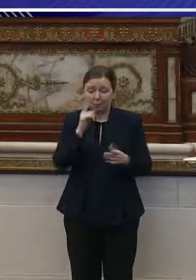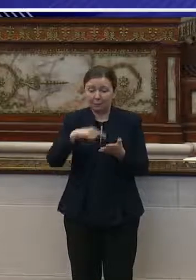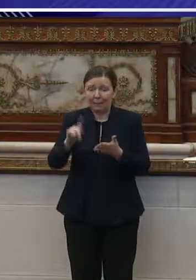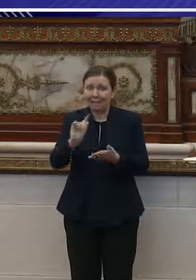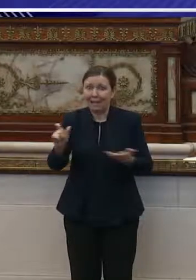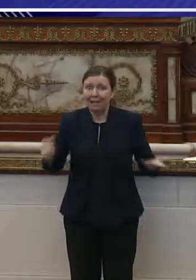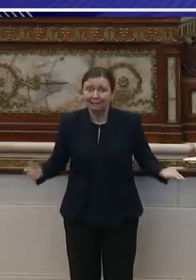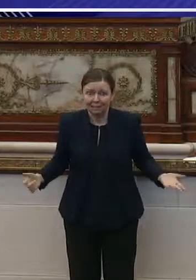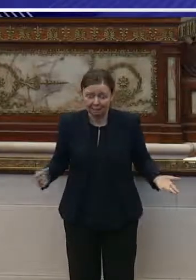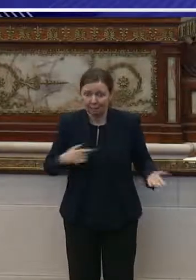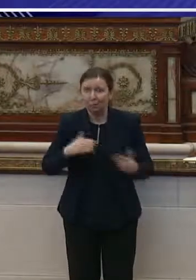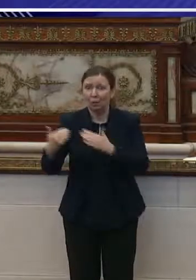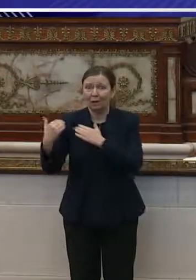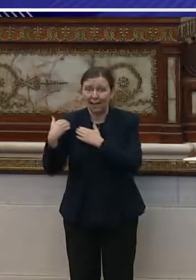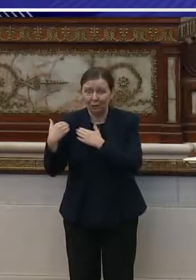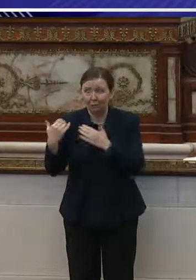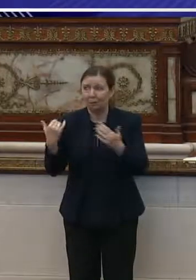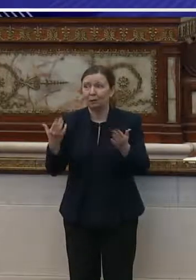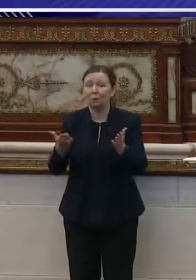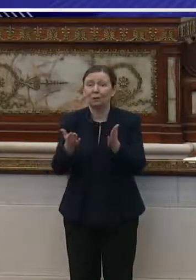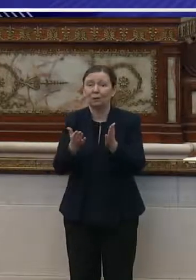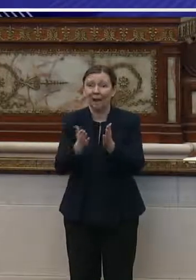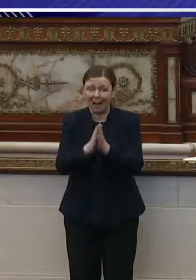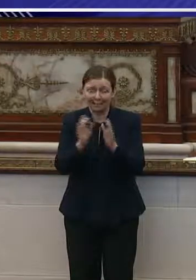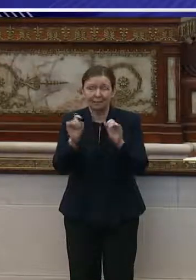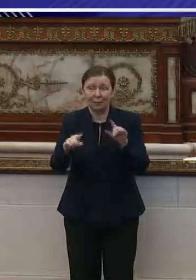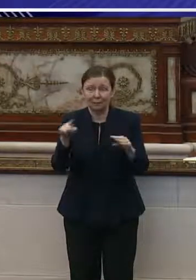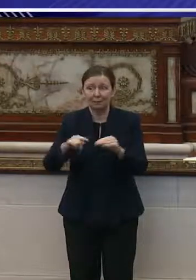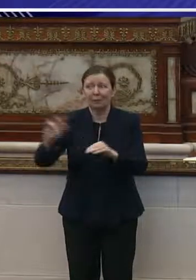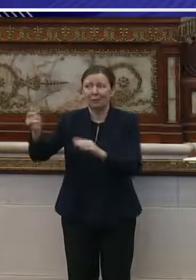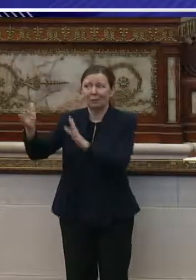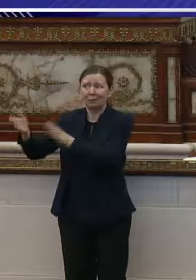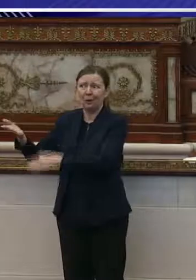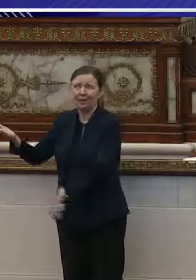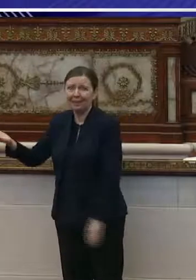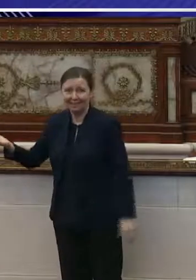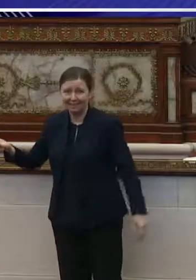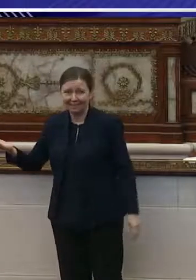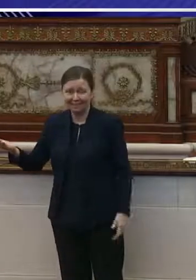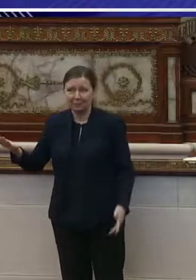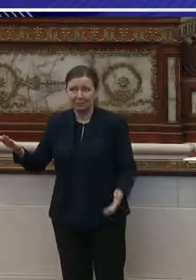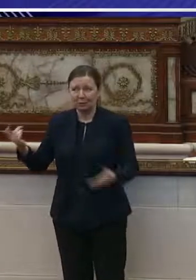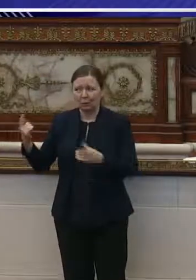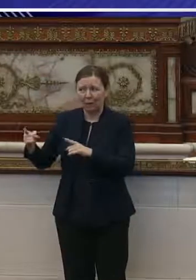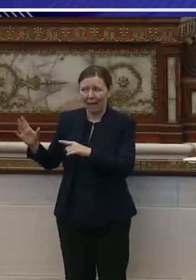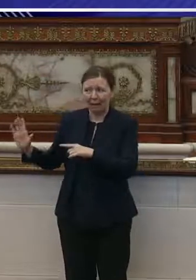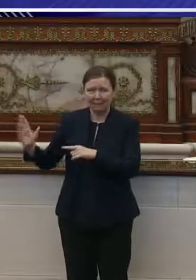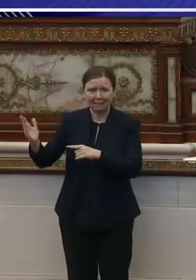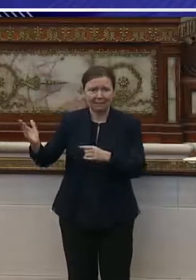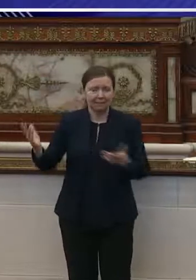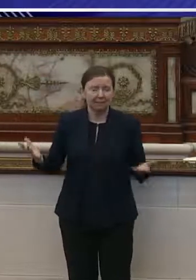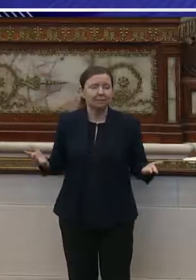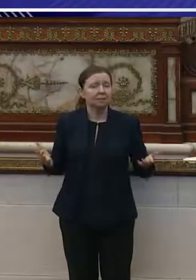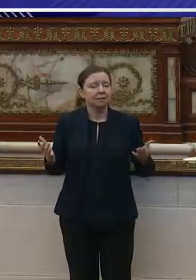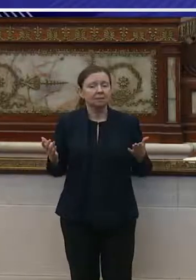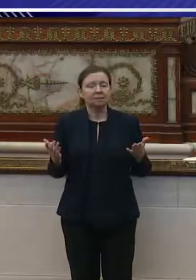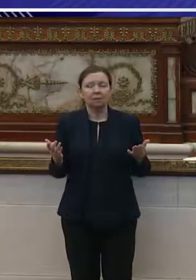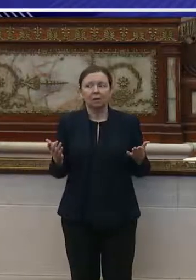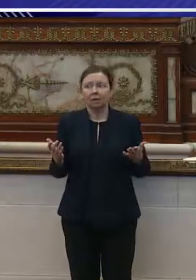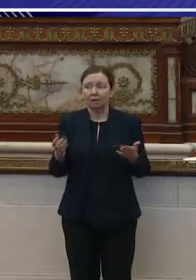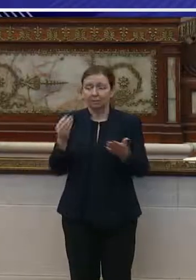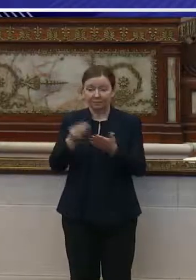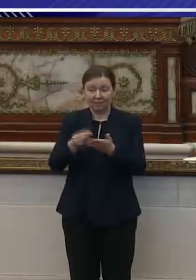we're accountable, and now we're answering questions about these third party and what happened. So they are just a